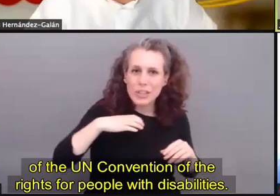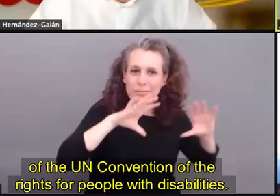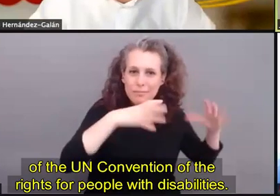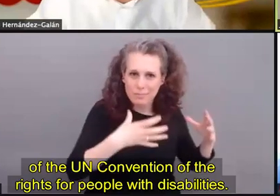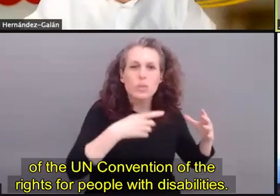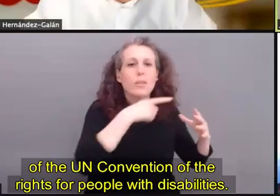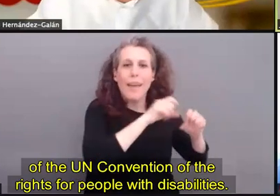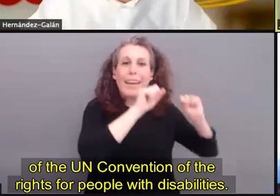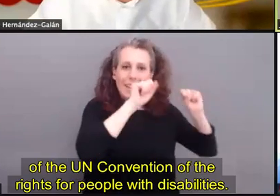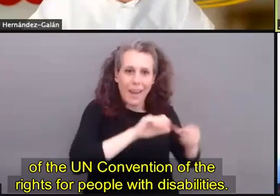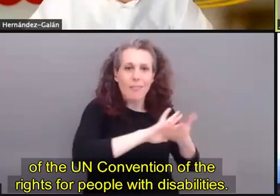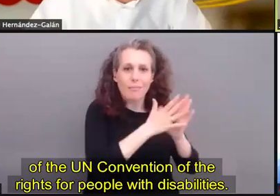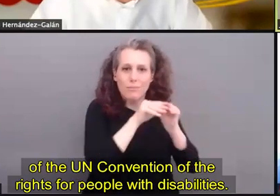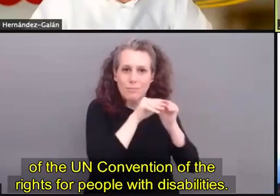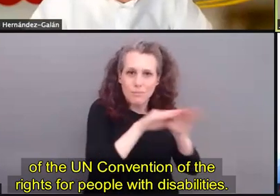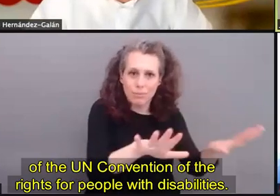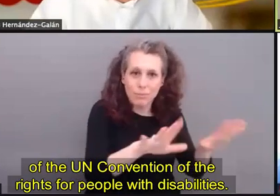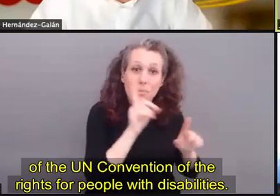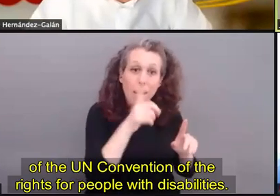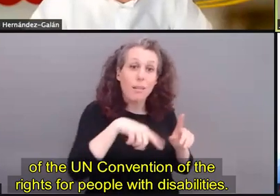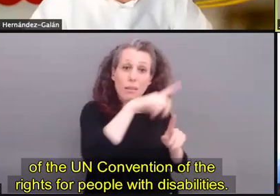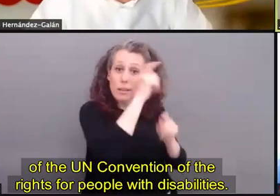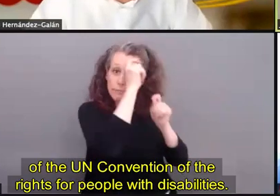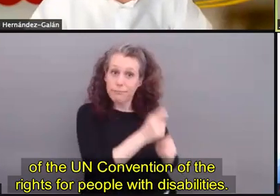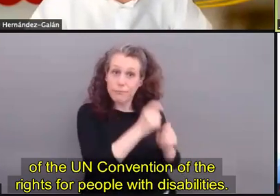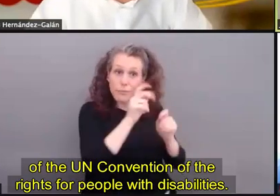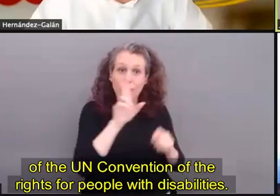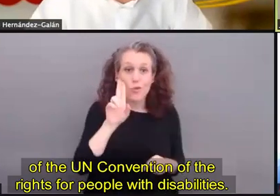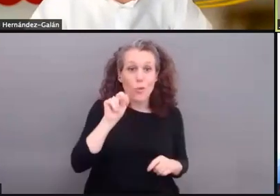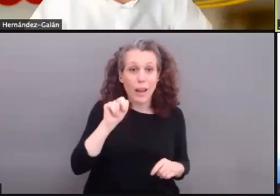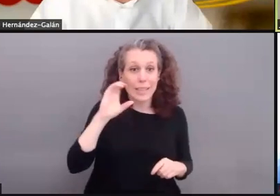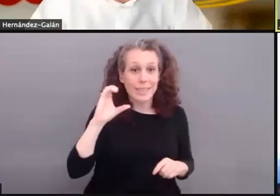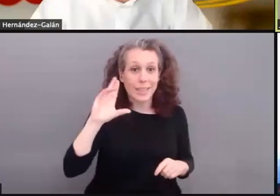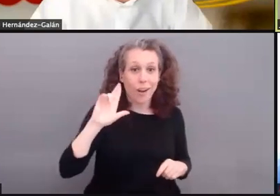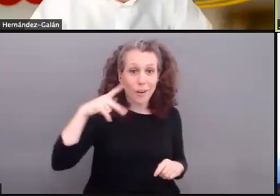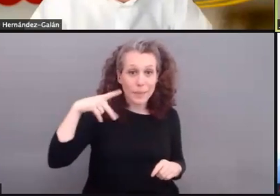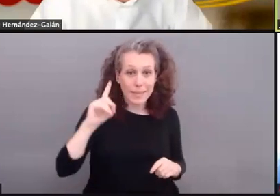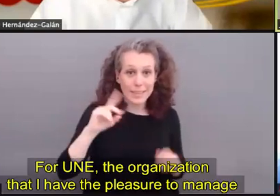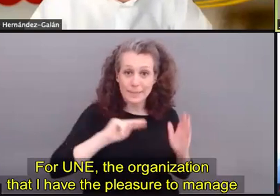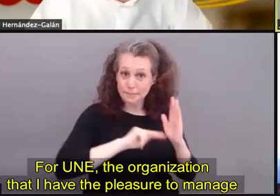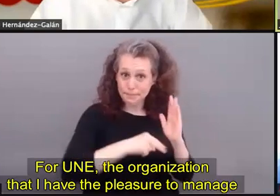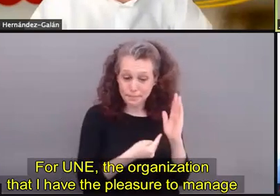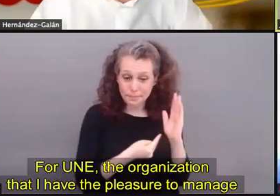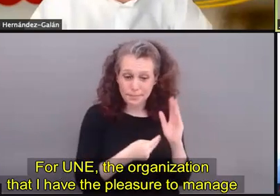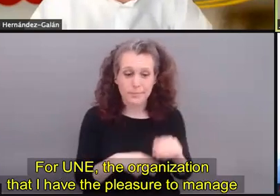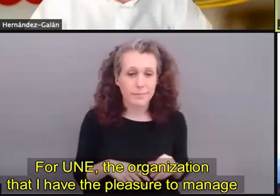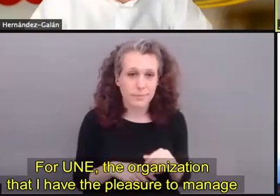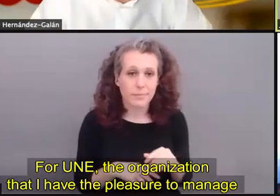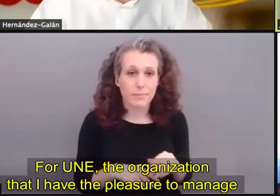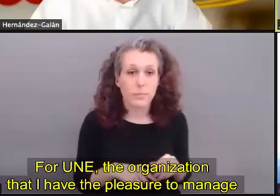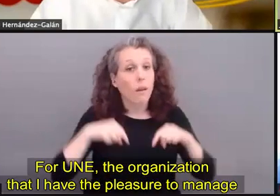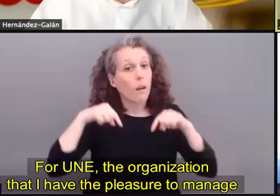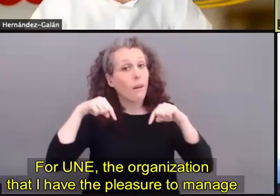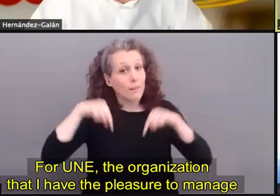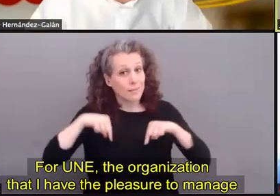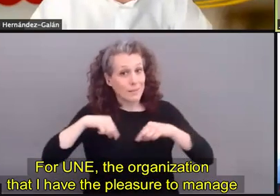implementation of the UN Convention on the Rights of Persons with Disabilities. For UNE, the